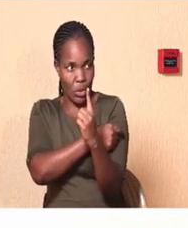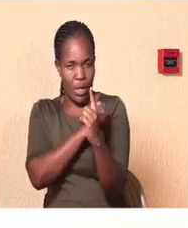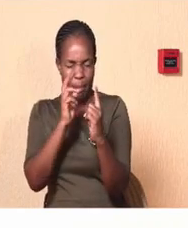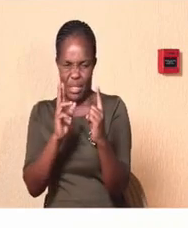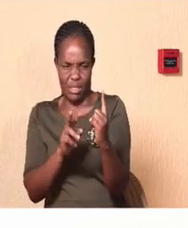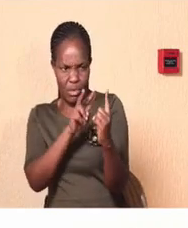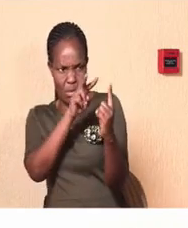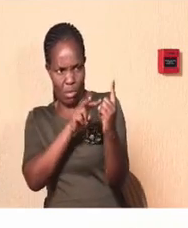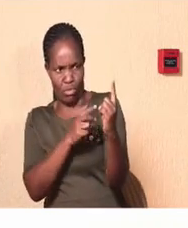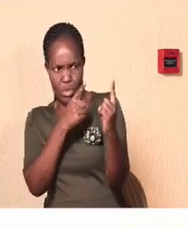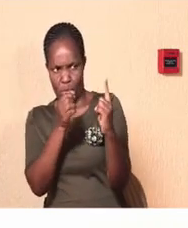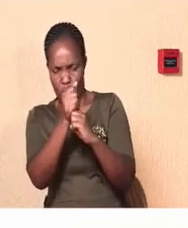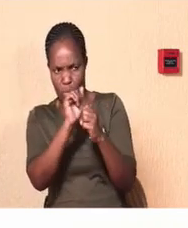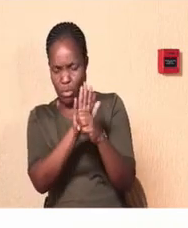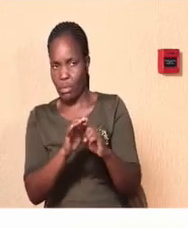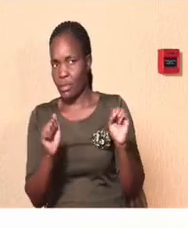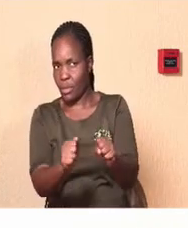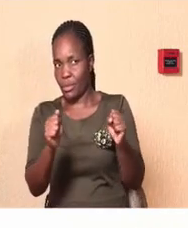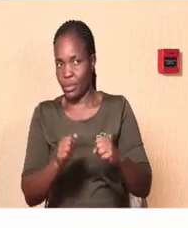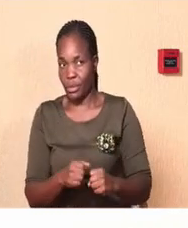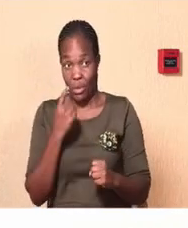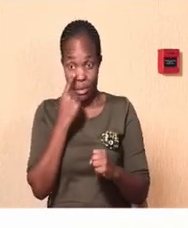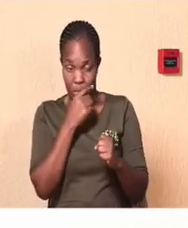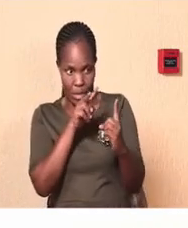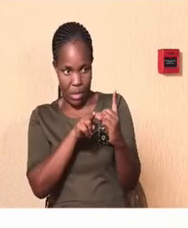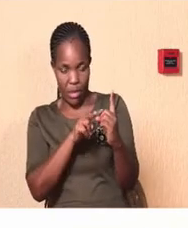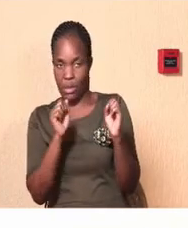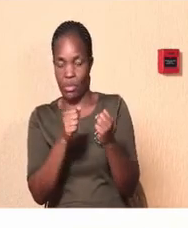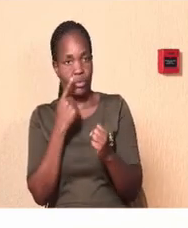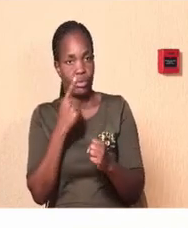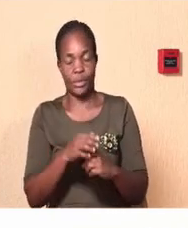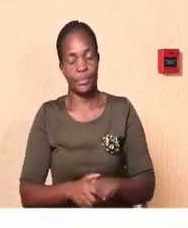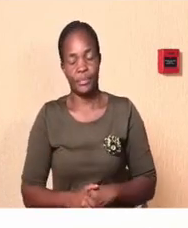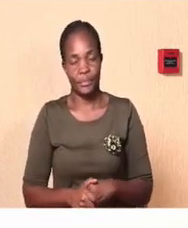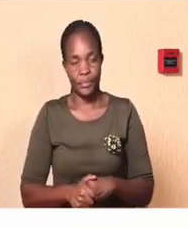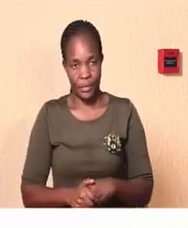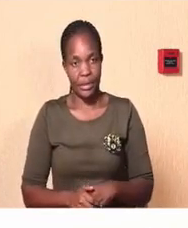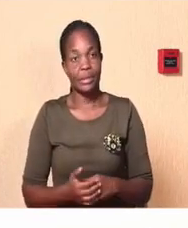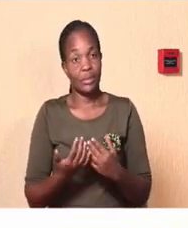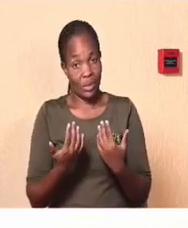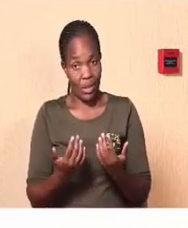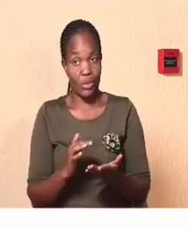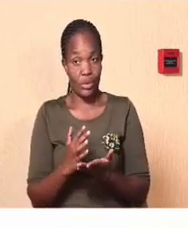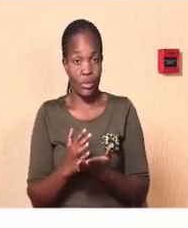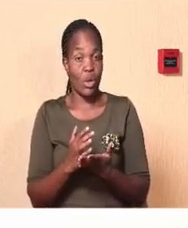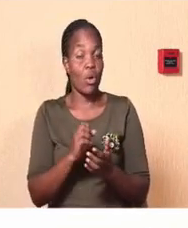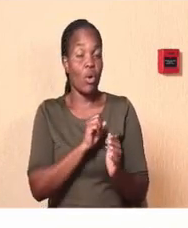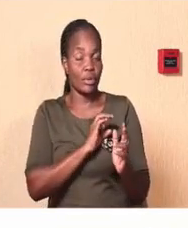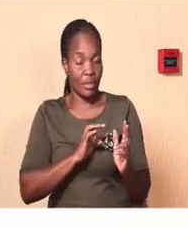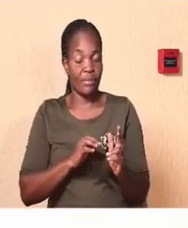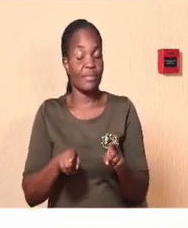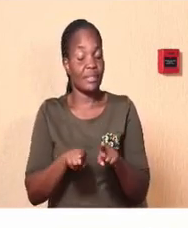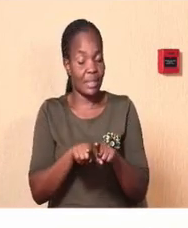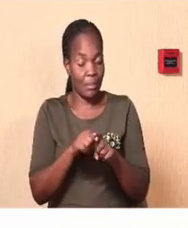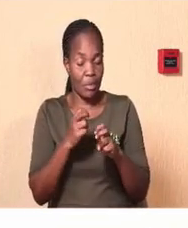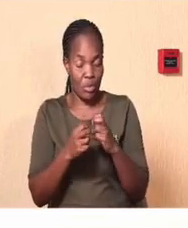whether that person is infected or not, and that is a situation that they find themselves in. And that is